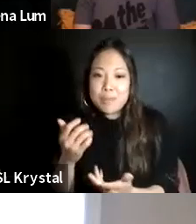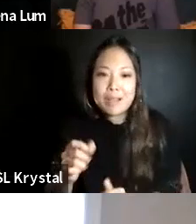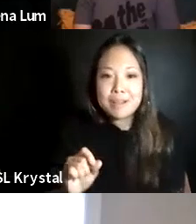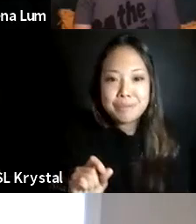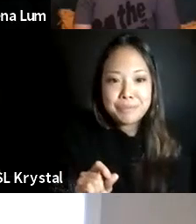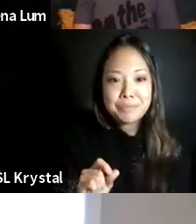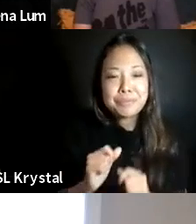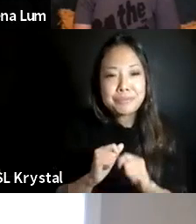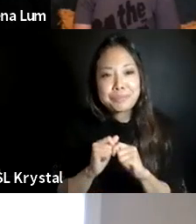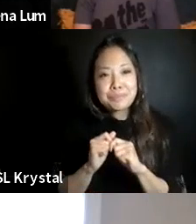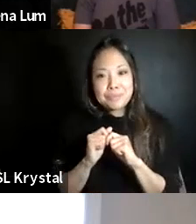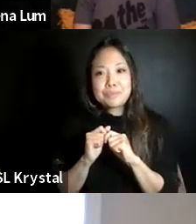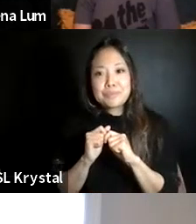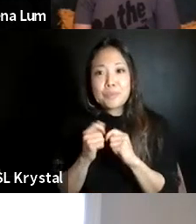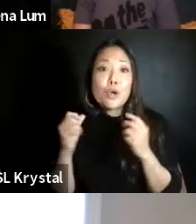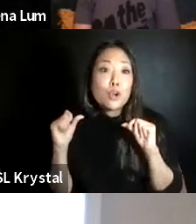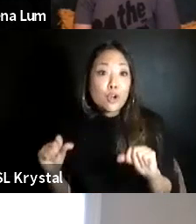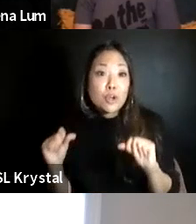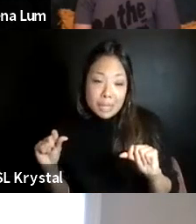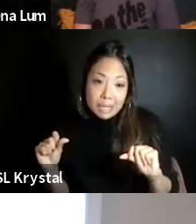for a different mechanism.